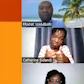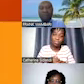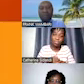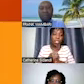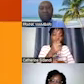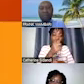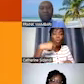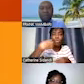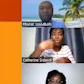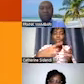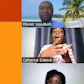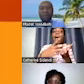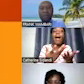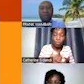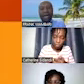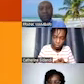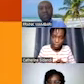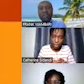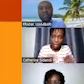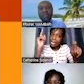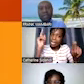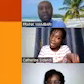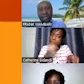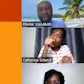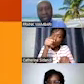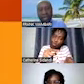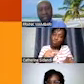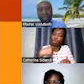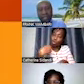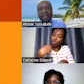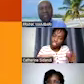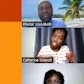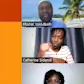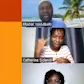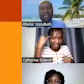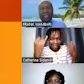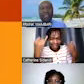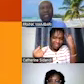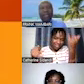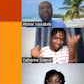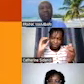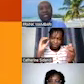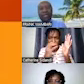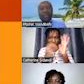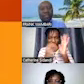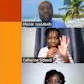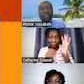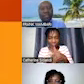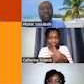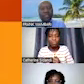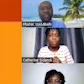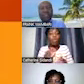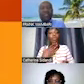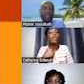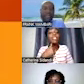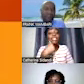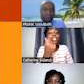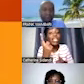perspective? As you put your ideas in the chat, I want to tell you what John Shedd